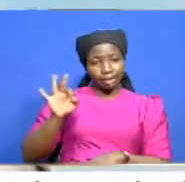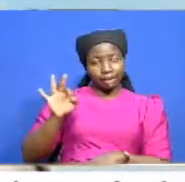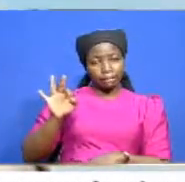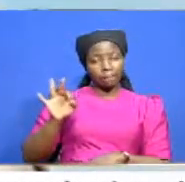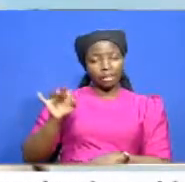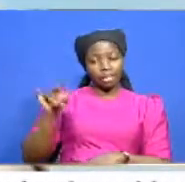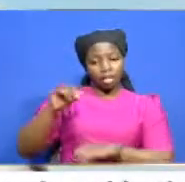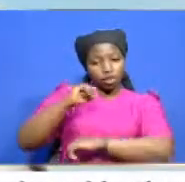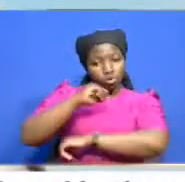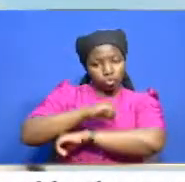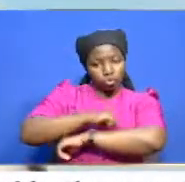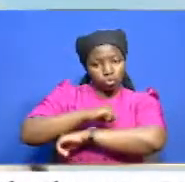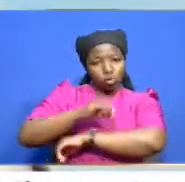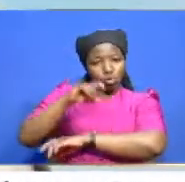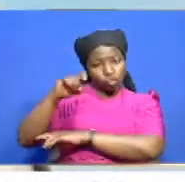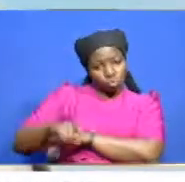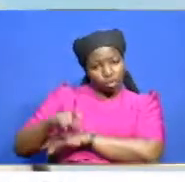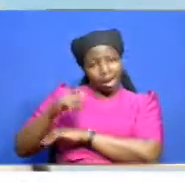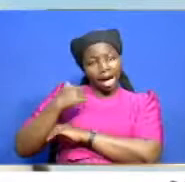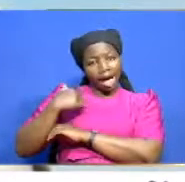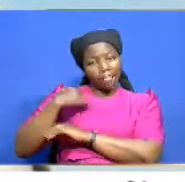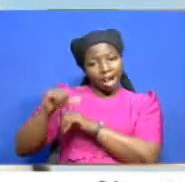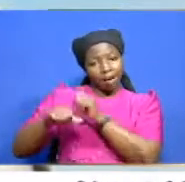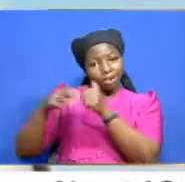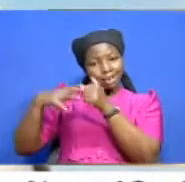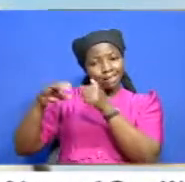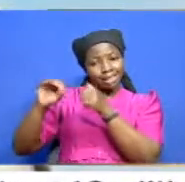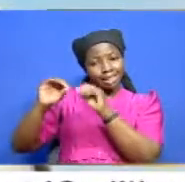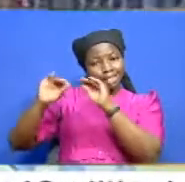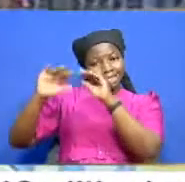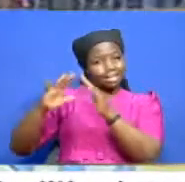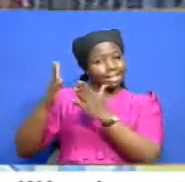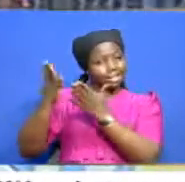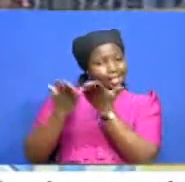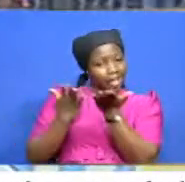is supposed to be serviced by about 90 teachers. Mm-hmm. So